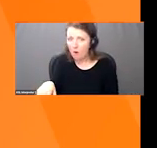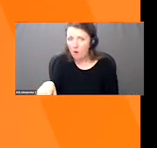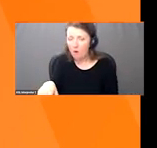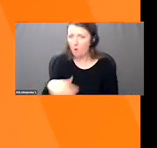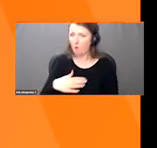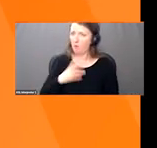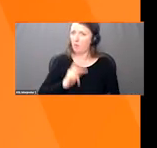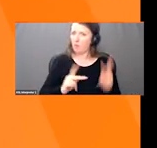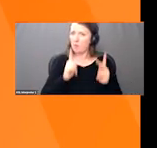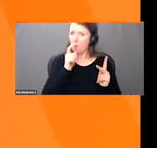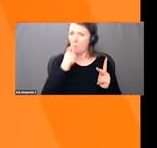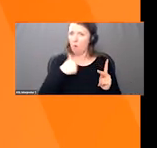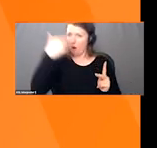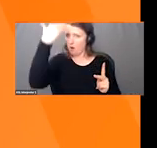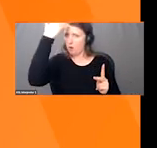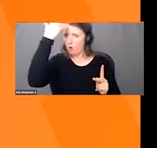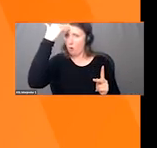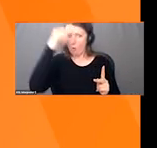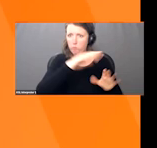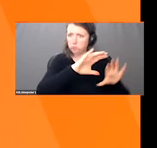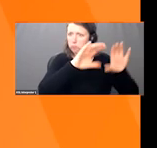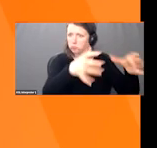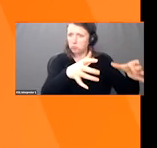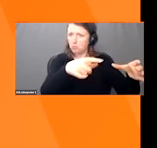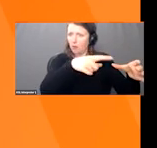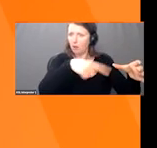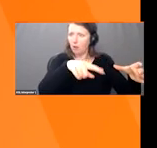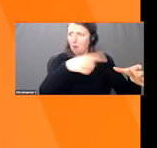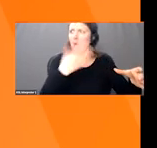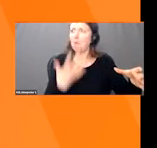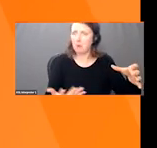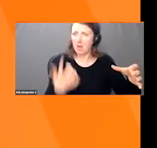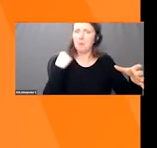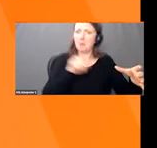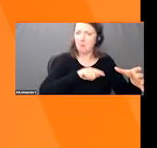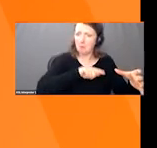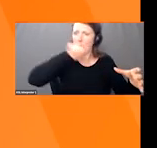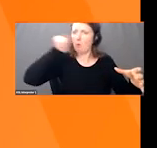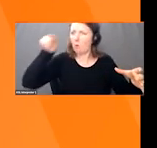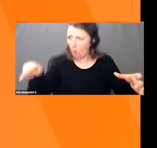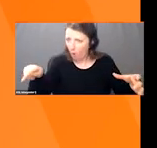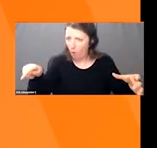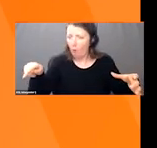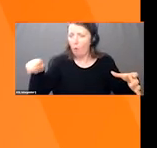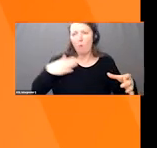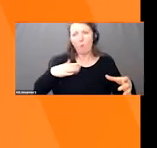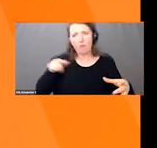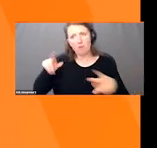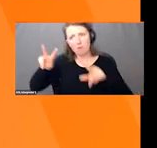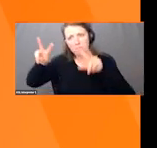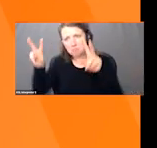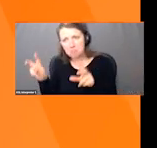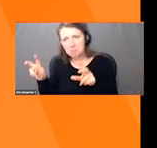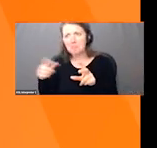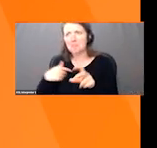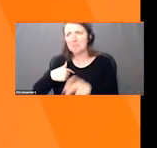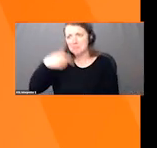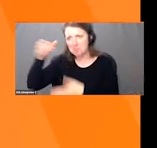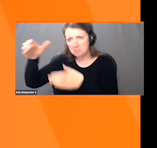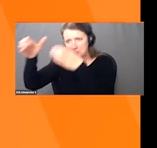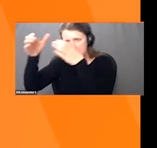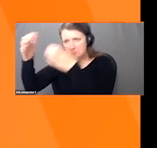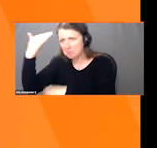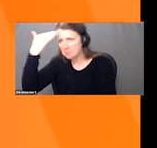event because it has a whole bunch to do with a topic that I also know about, or it's really important for the industry, I can just go into